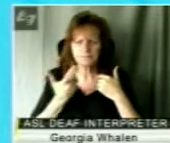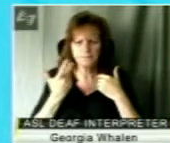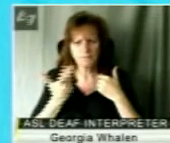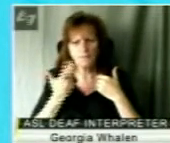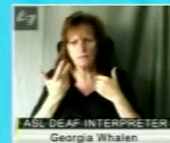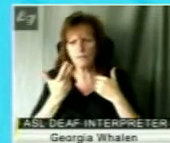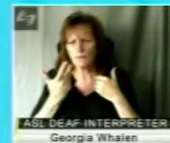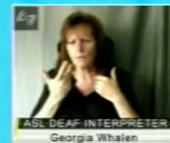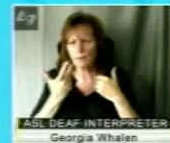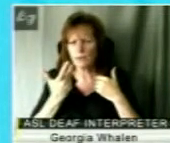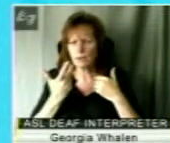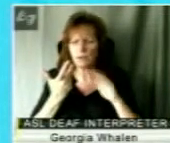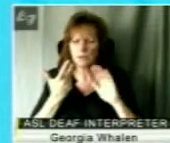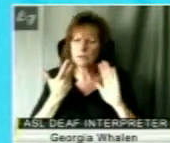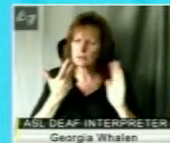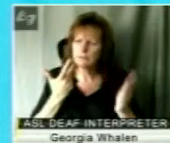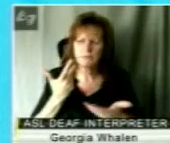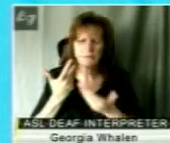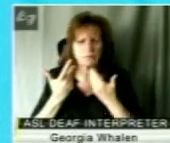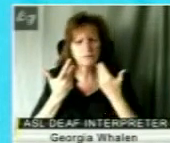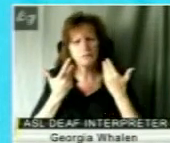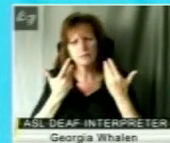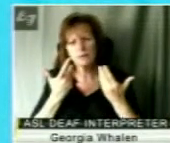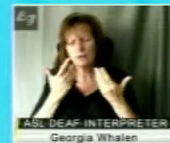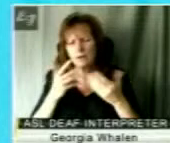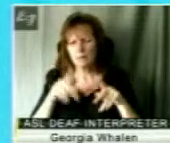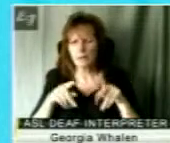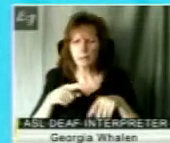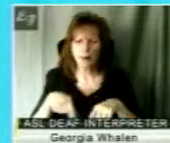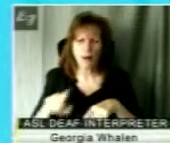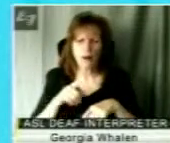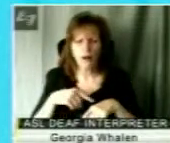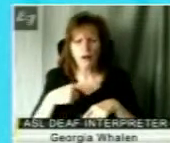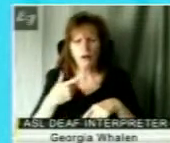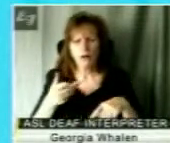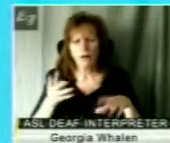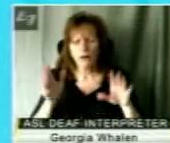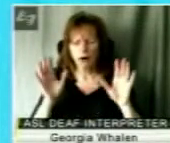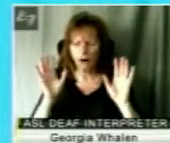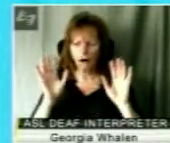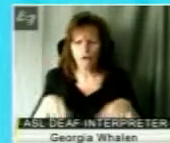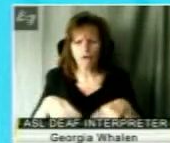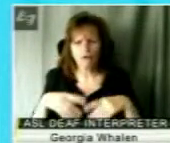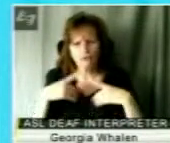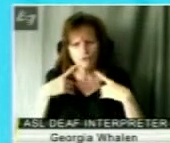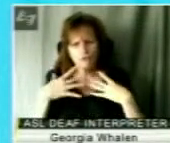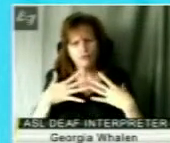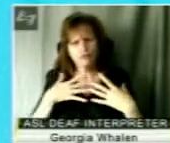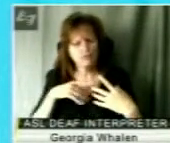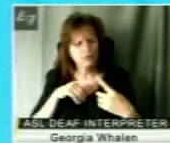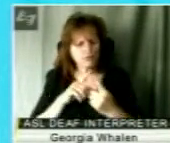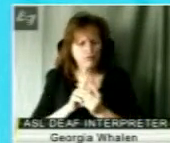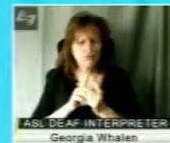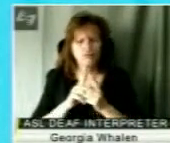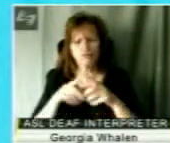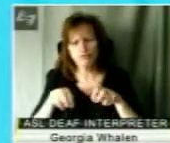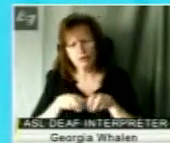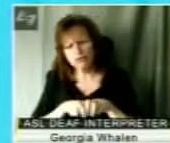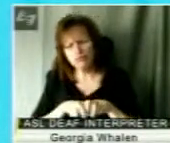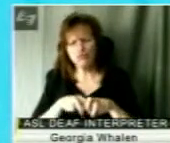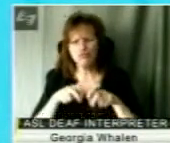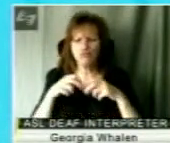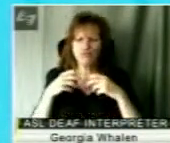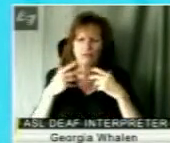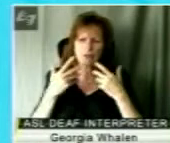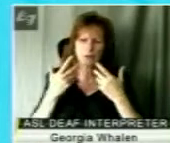it almost sounds like you're saying that there are people hanging out with their friends when maybe they shouldn't be. And they're thinking, you know, I've